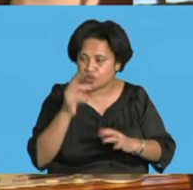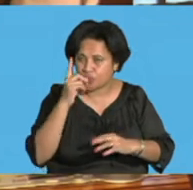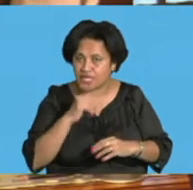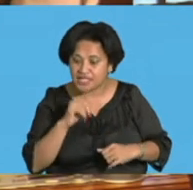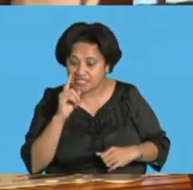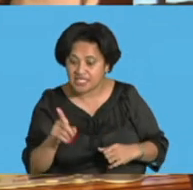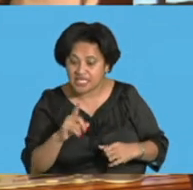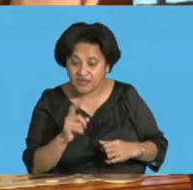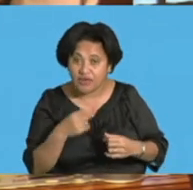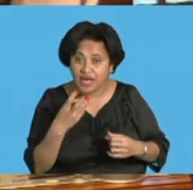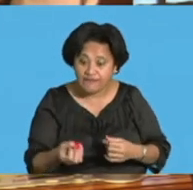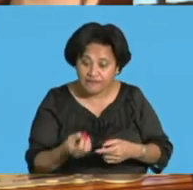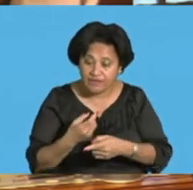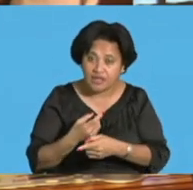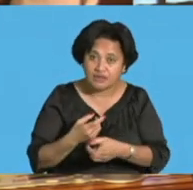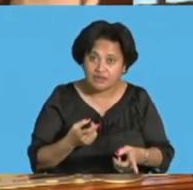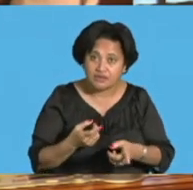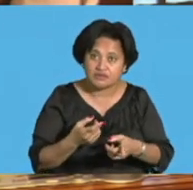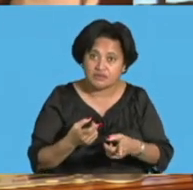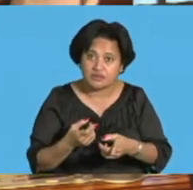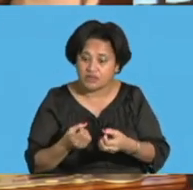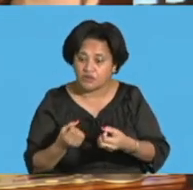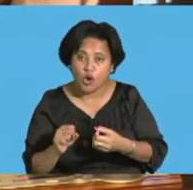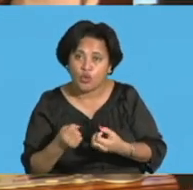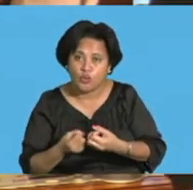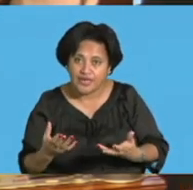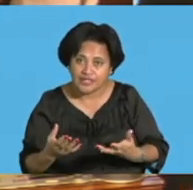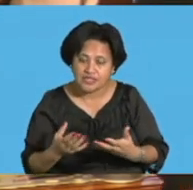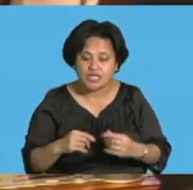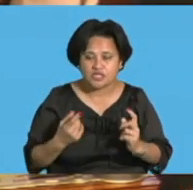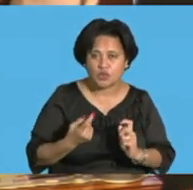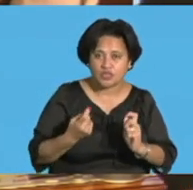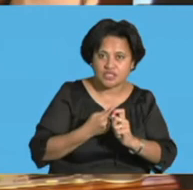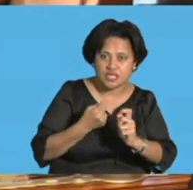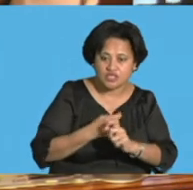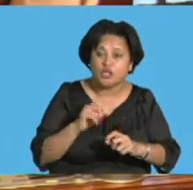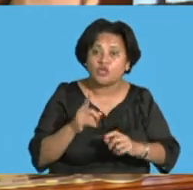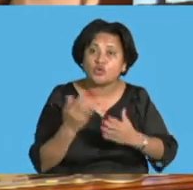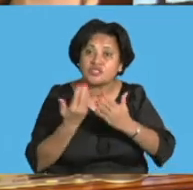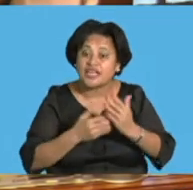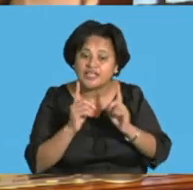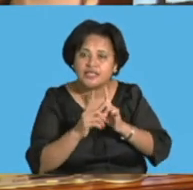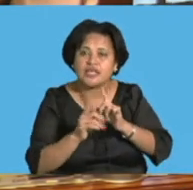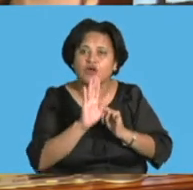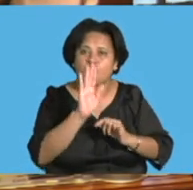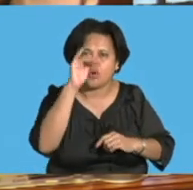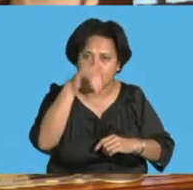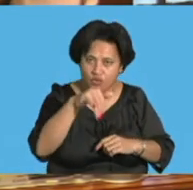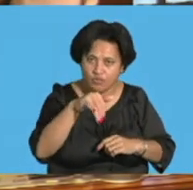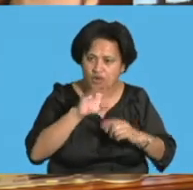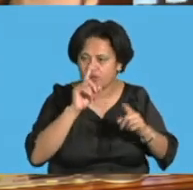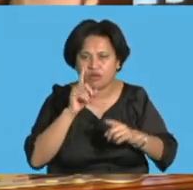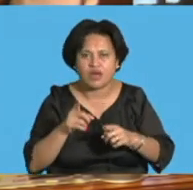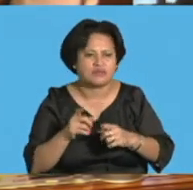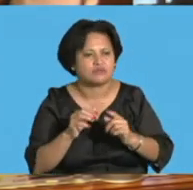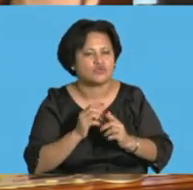more equitable allocation in funding. The change to study where you live will ensure that new students study where there is a program available